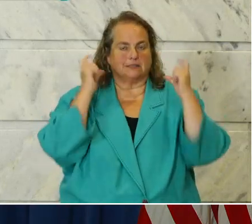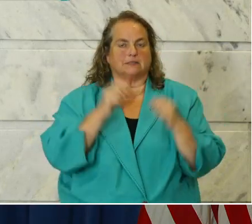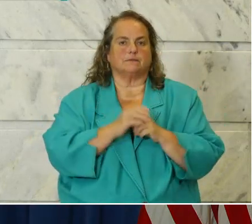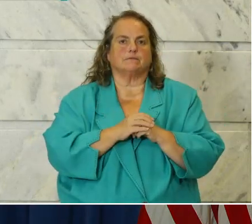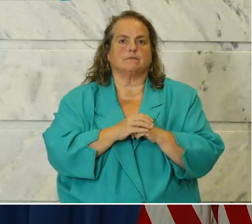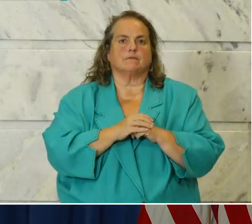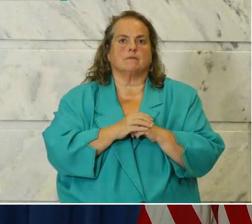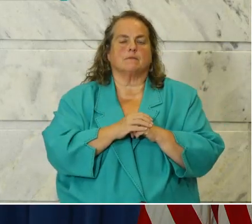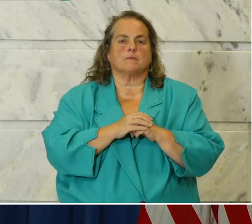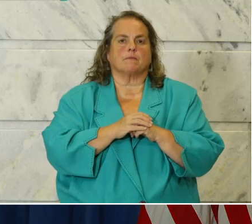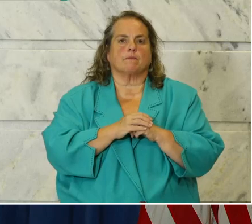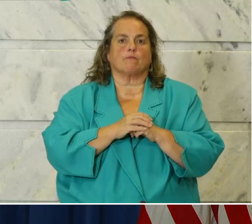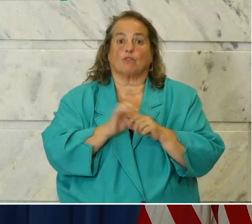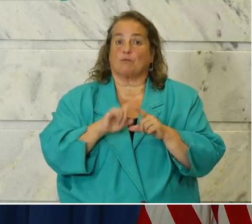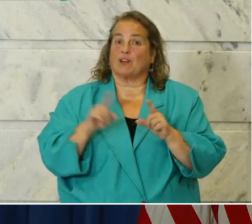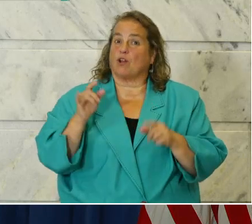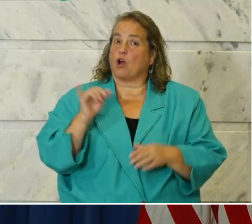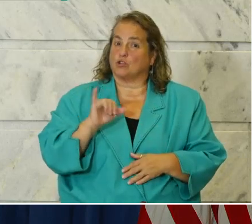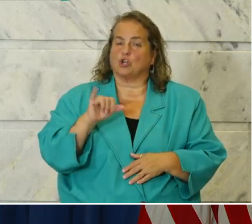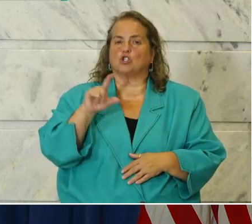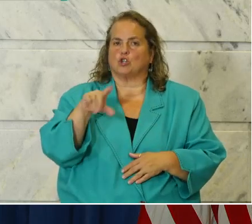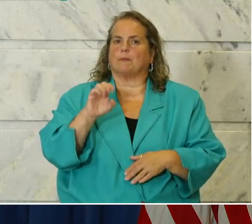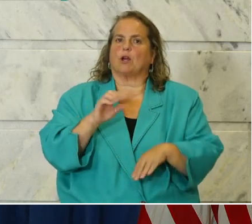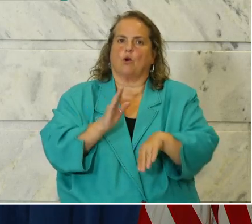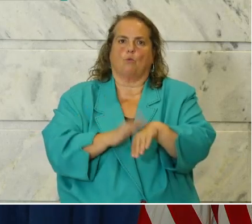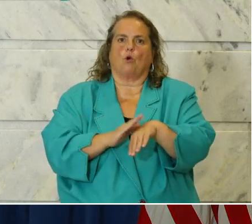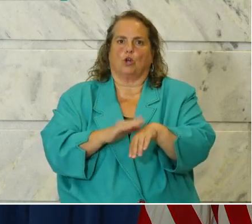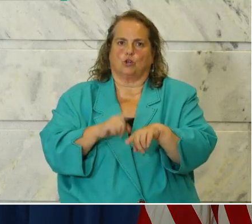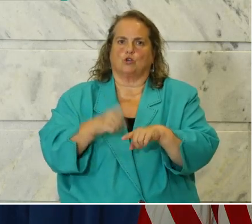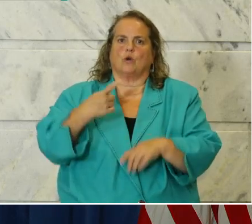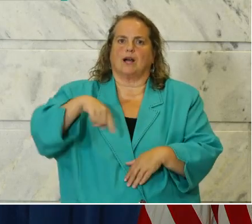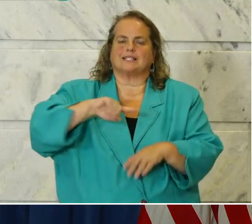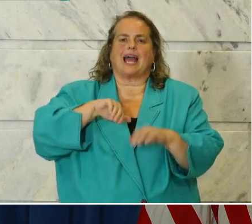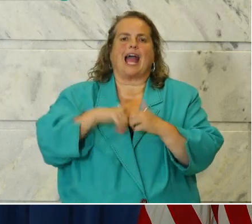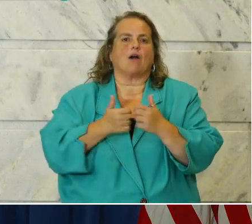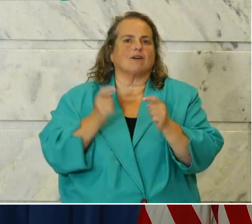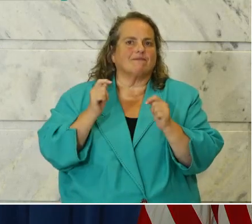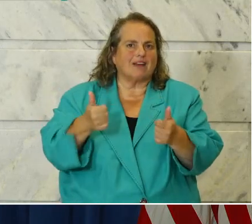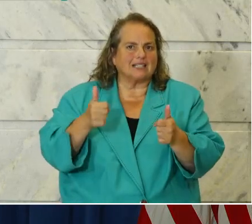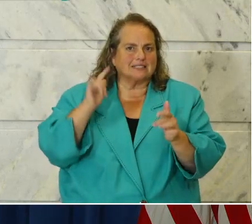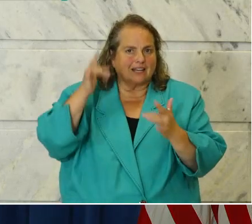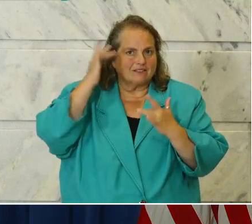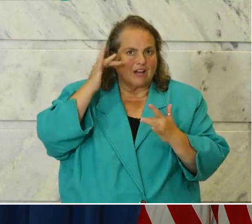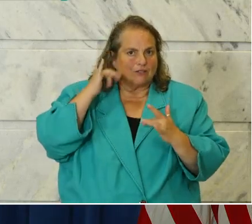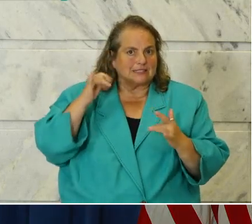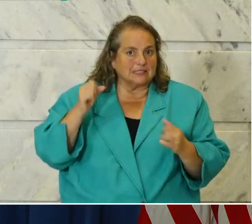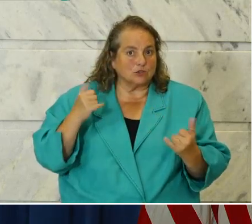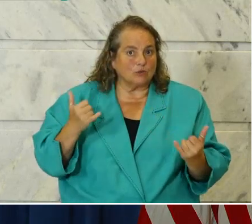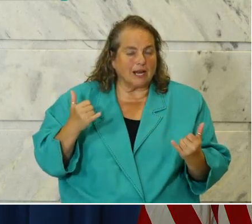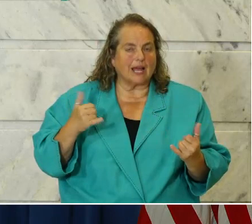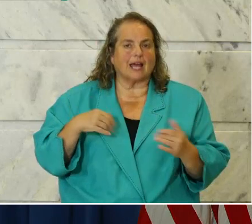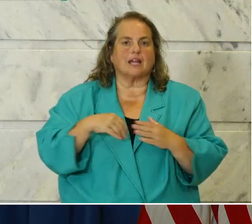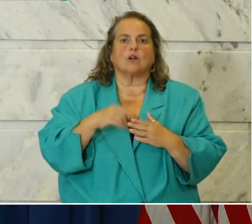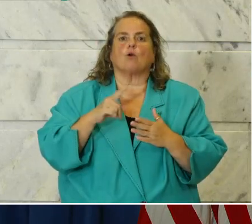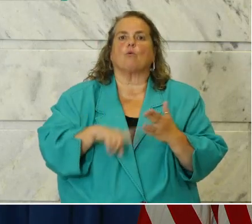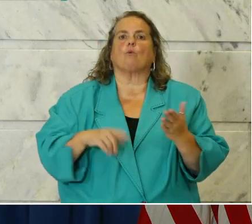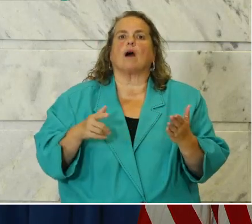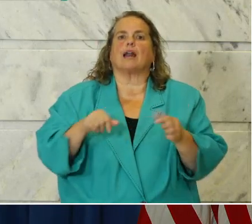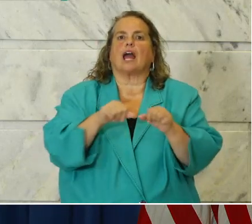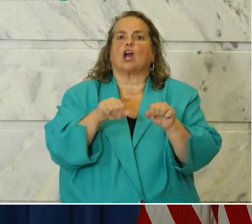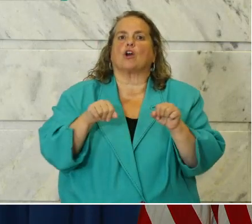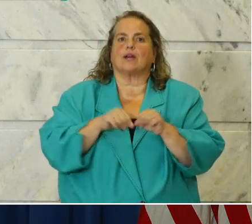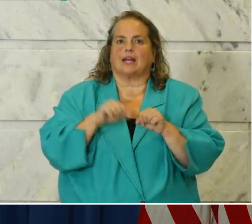But it also should be a warning to us about how quickly, where this virus is right now, that in any area it